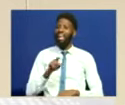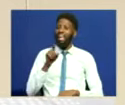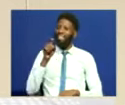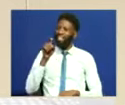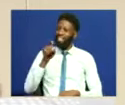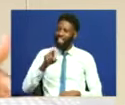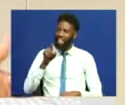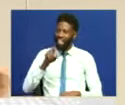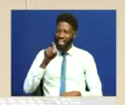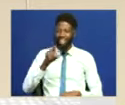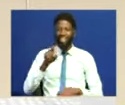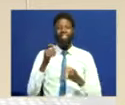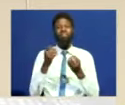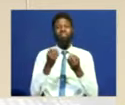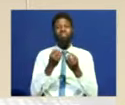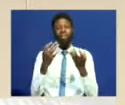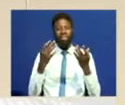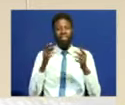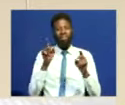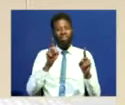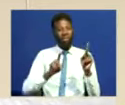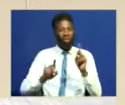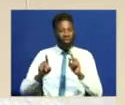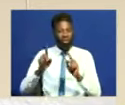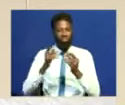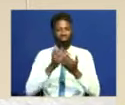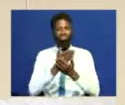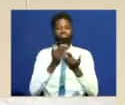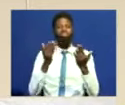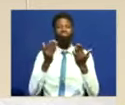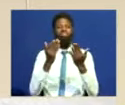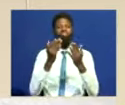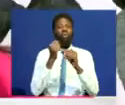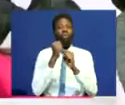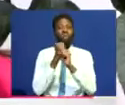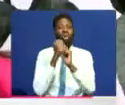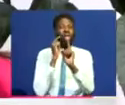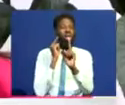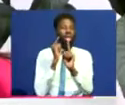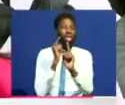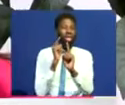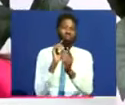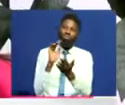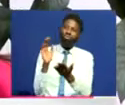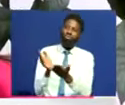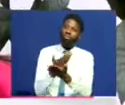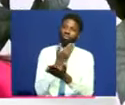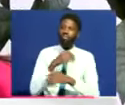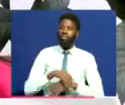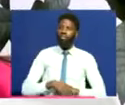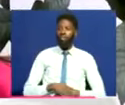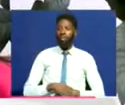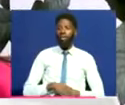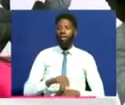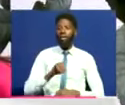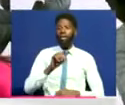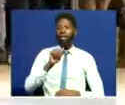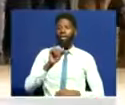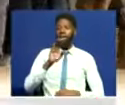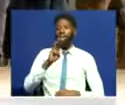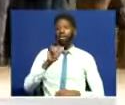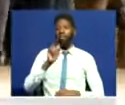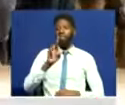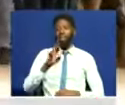calls for so many individuals or partners just to work towards elimination. Abed Sadi, a safety consultant, calling